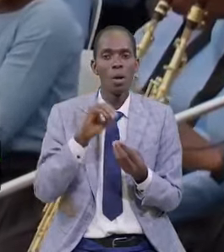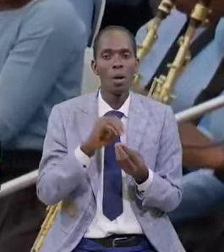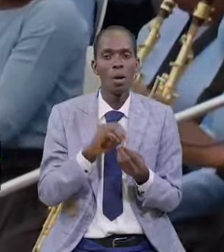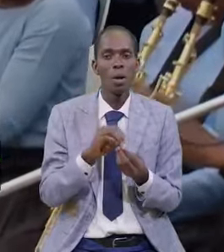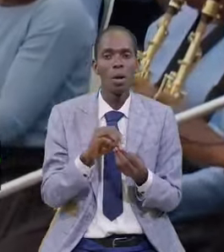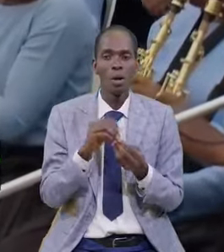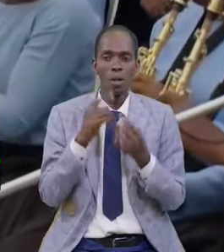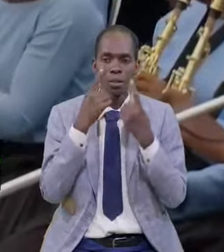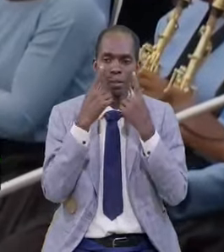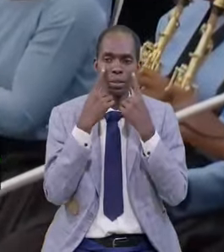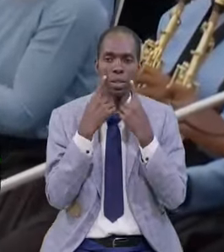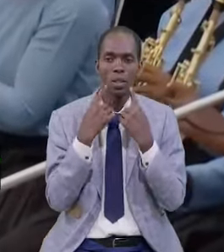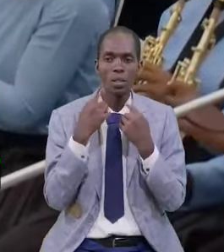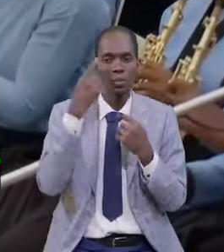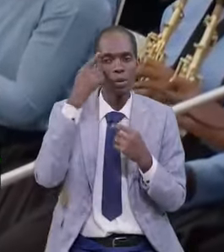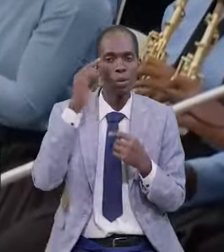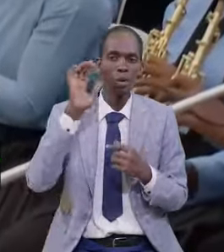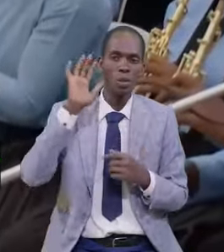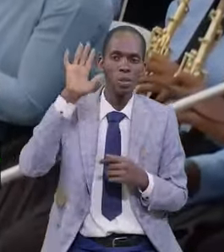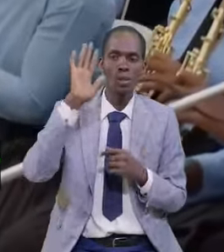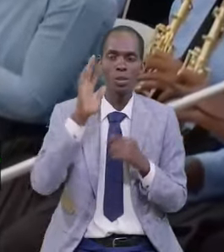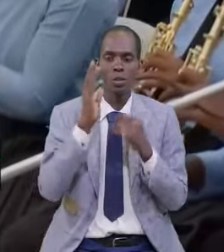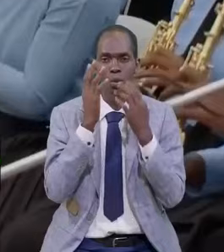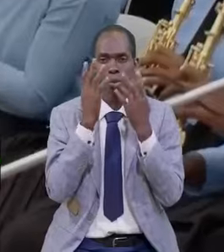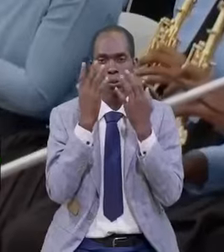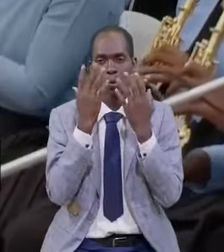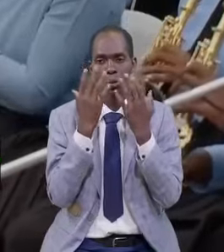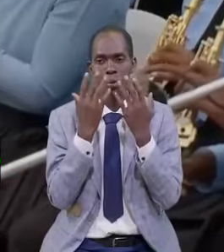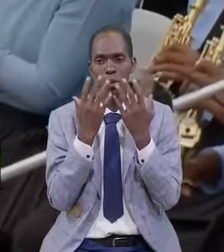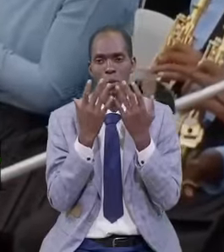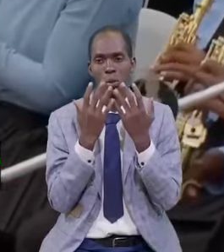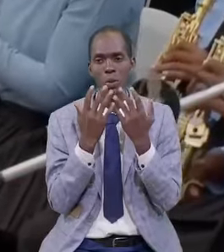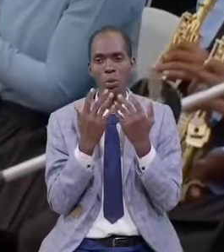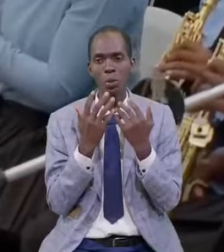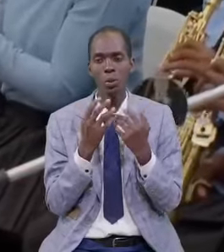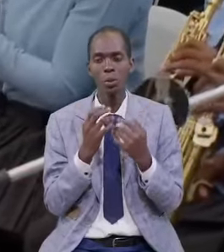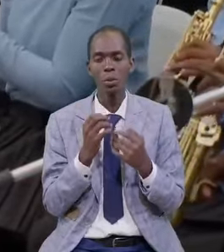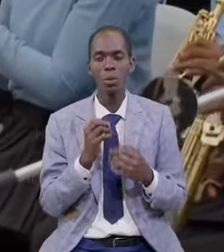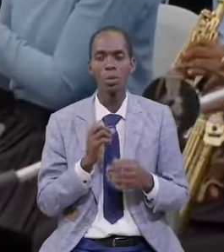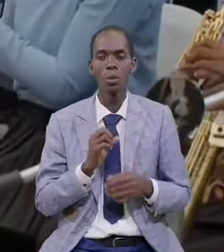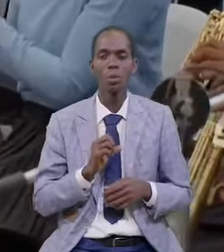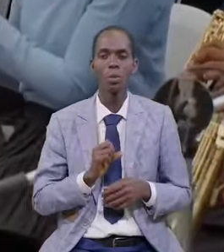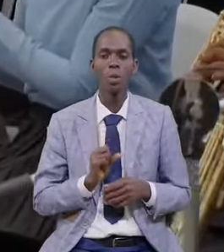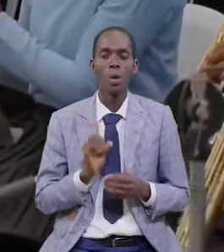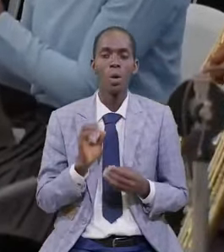glory yes for his son